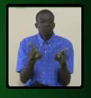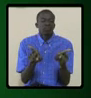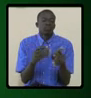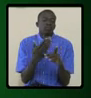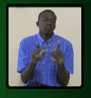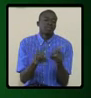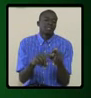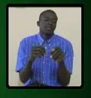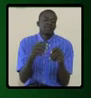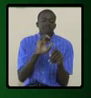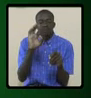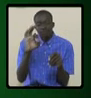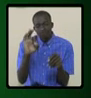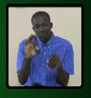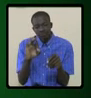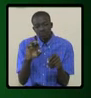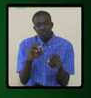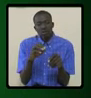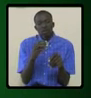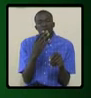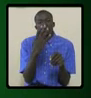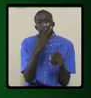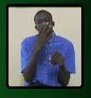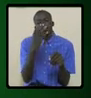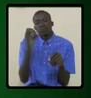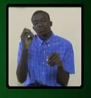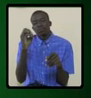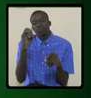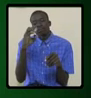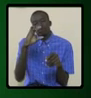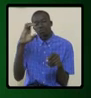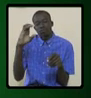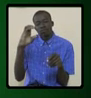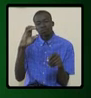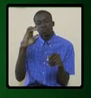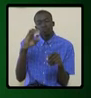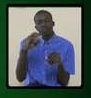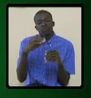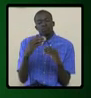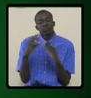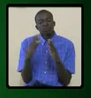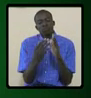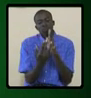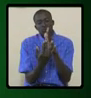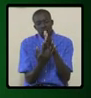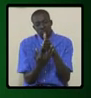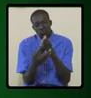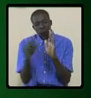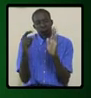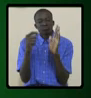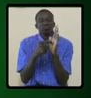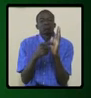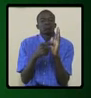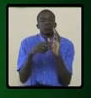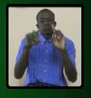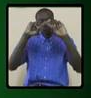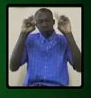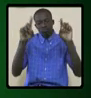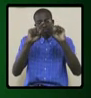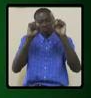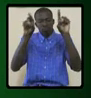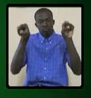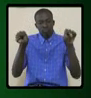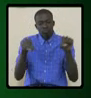formula. An amount of 400 coulomb of electricity passes through a certain point in an